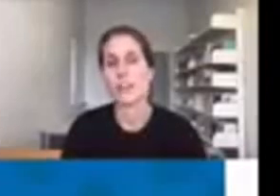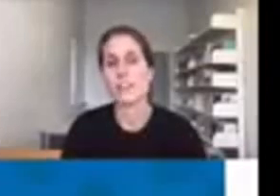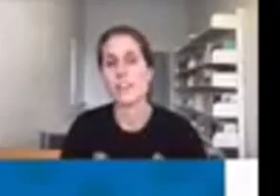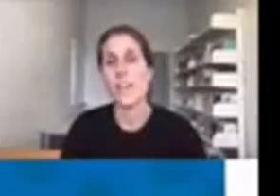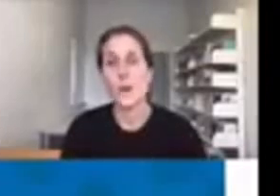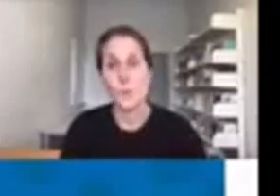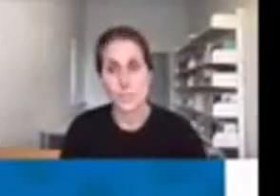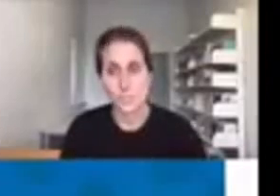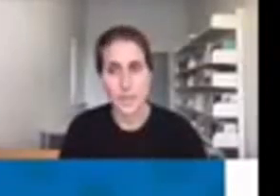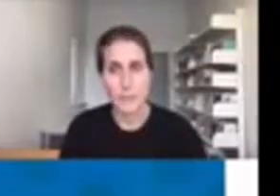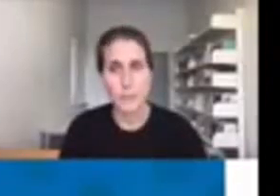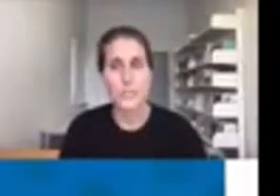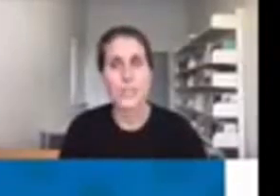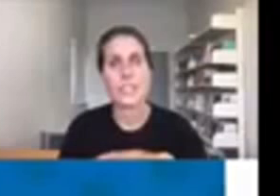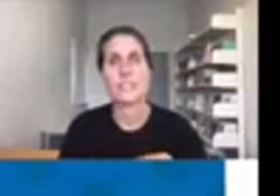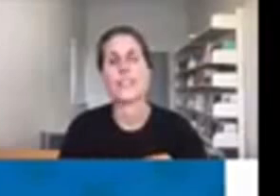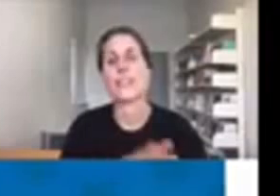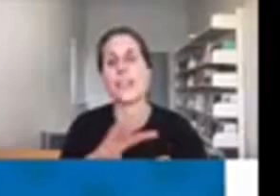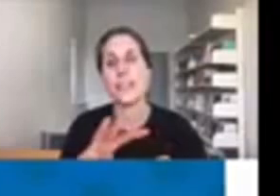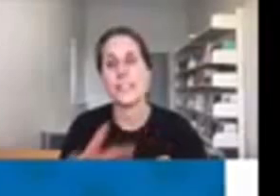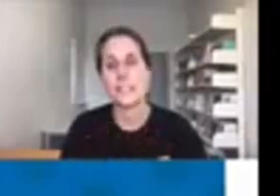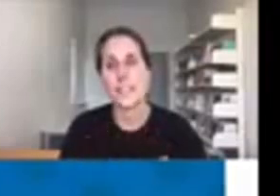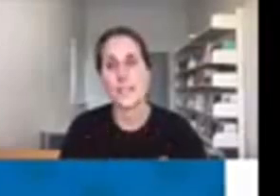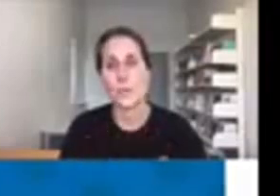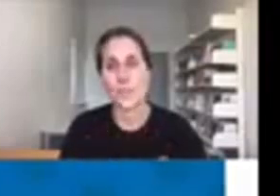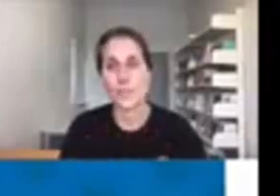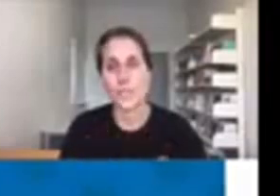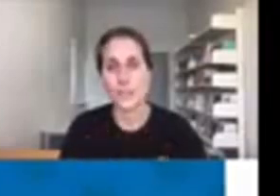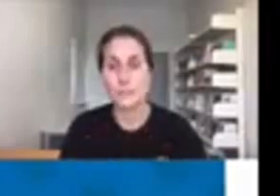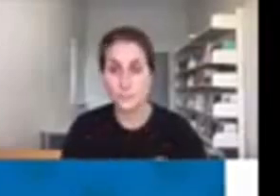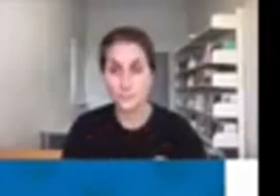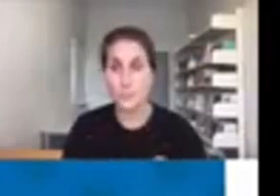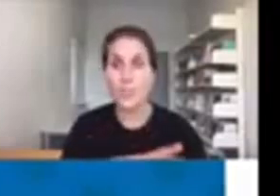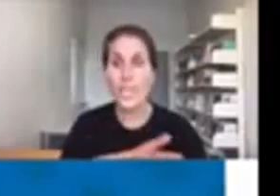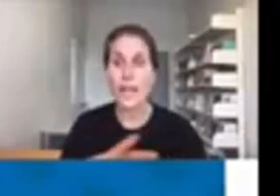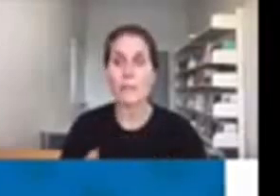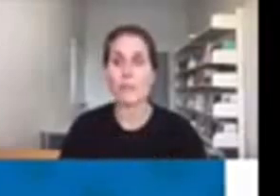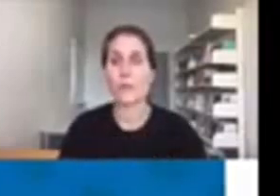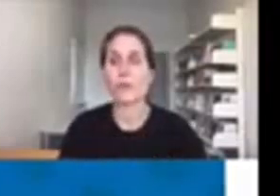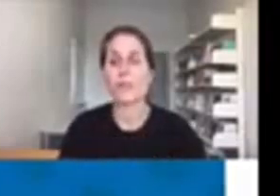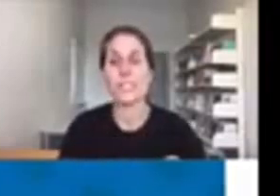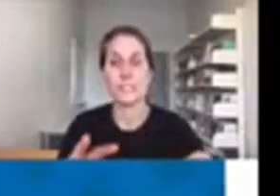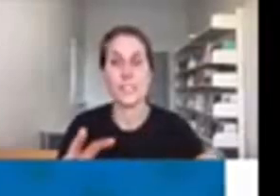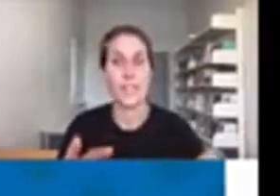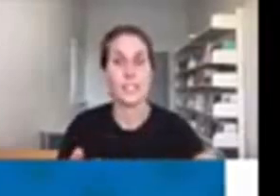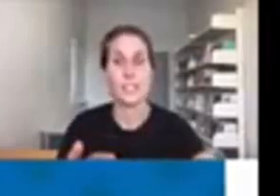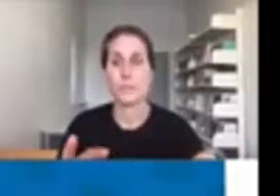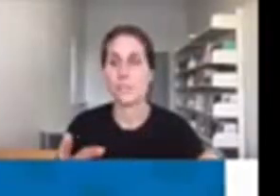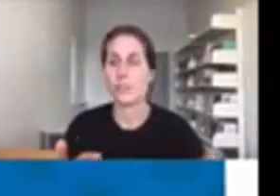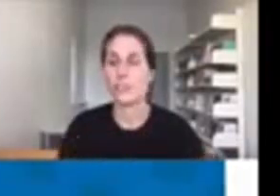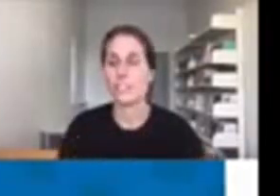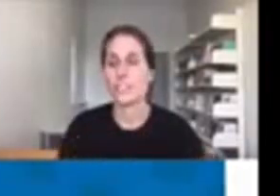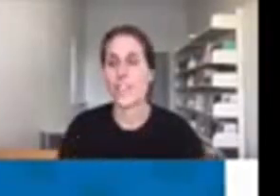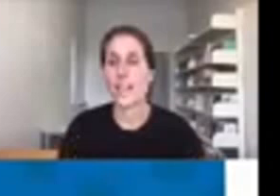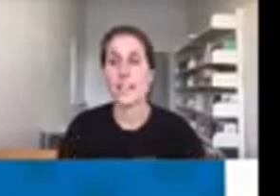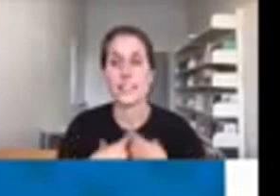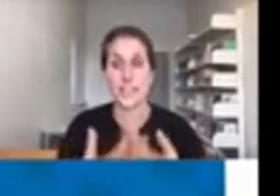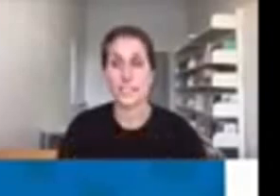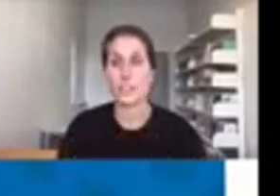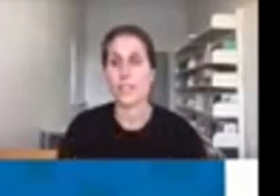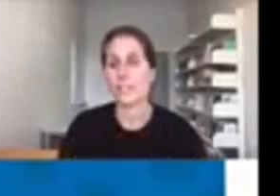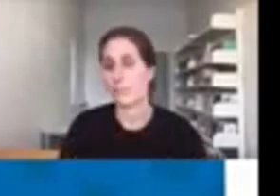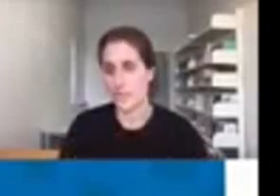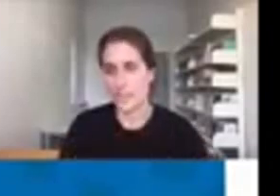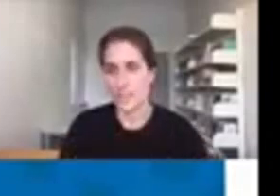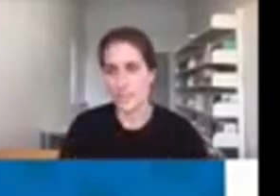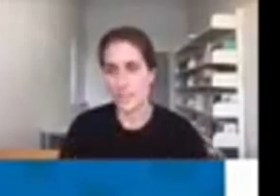aspects of practice, what's really important is that that is seen within a broader process. So it's not just a